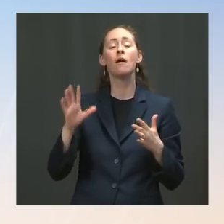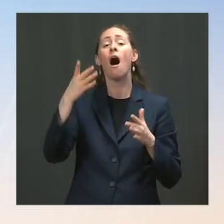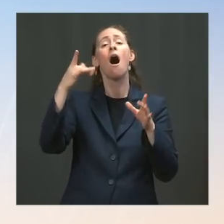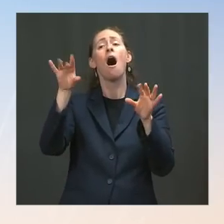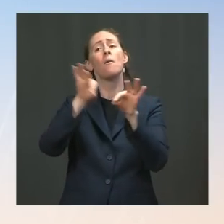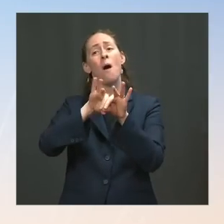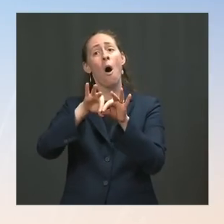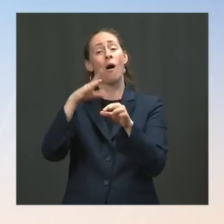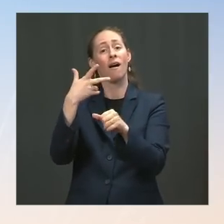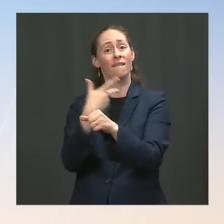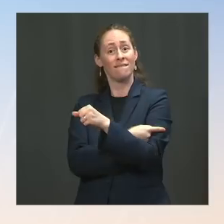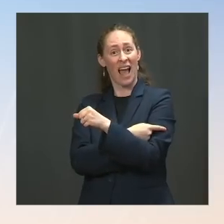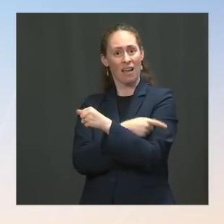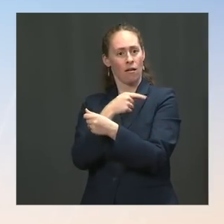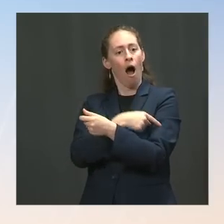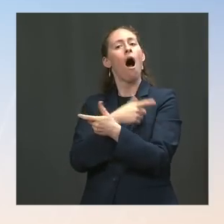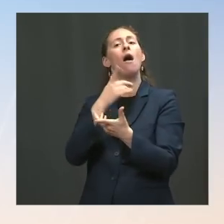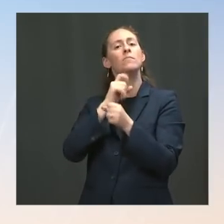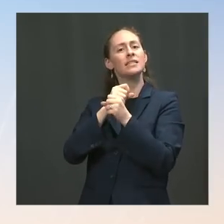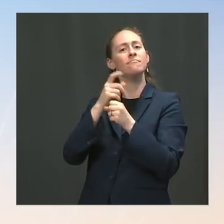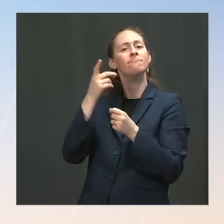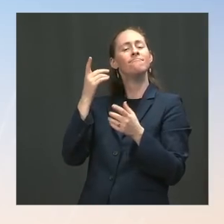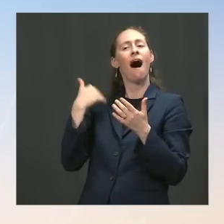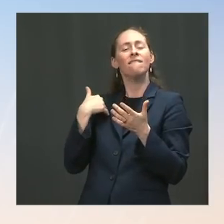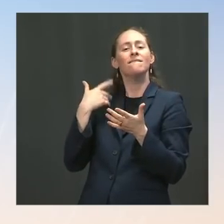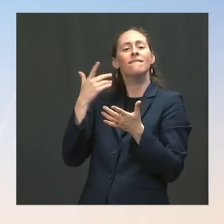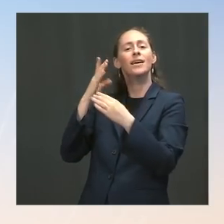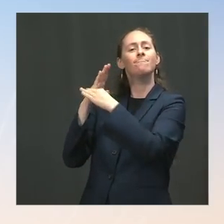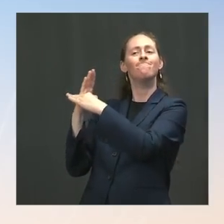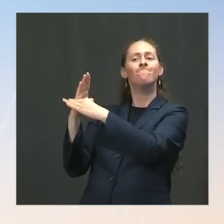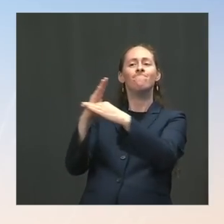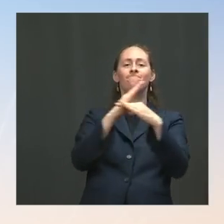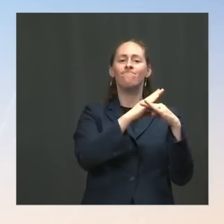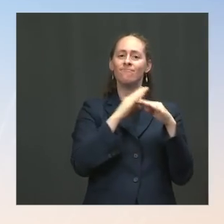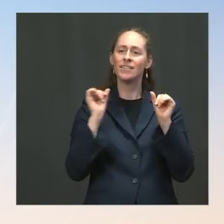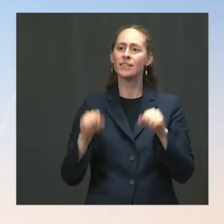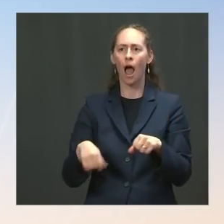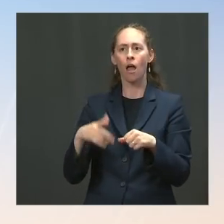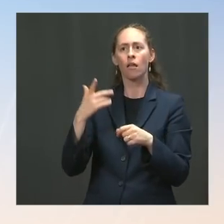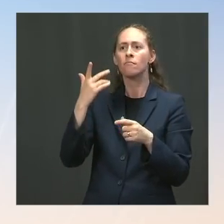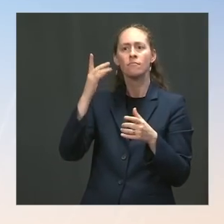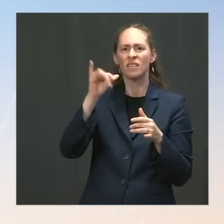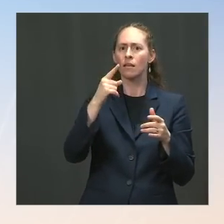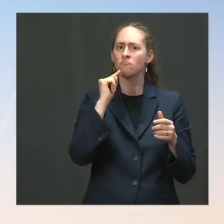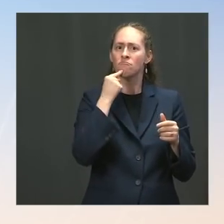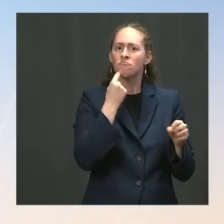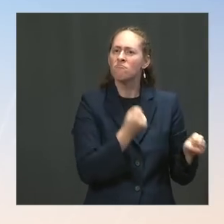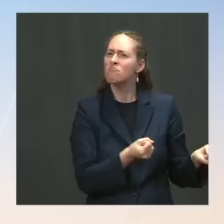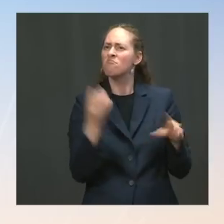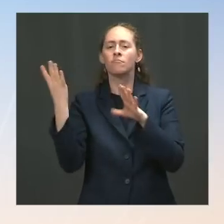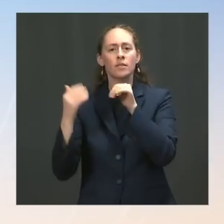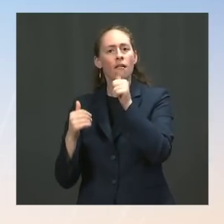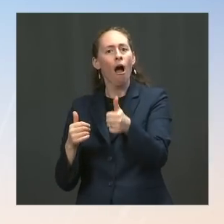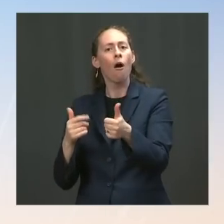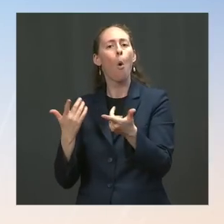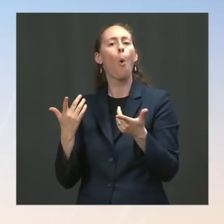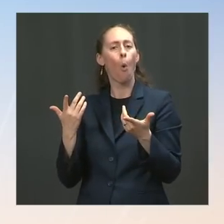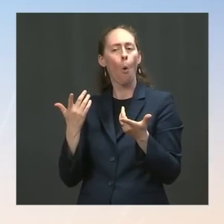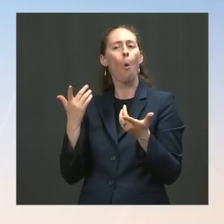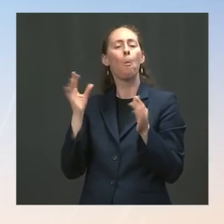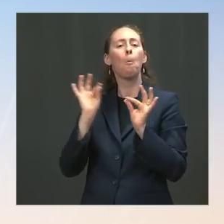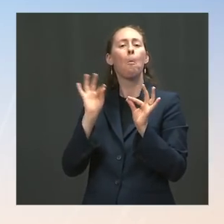vast majority of people, from severe illness, from hospitalization. And, you know, there's data that's come out in a number of the states